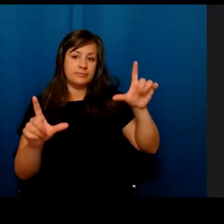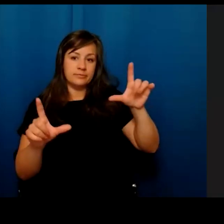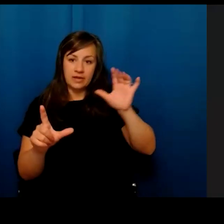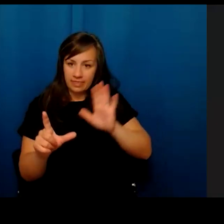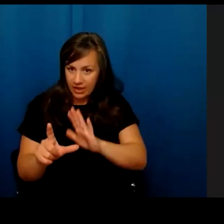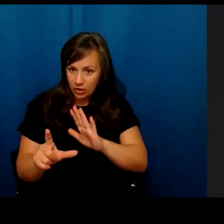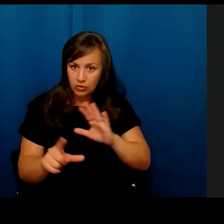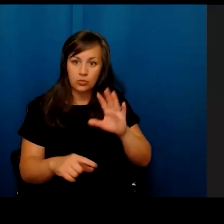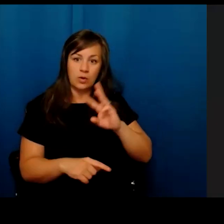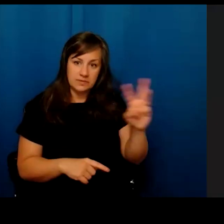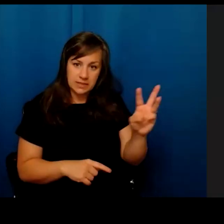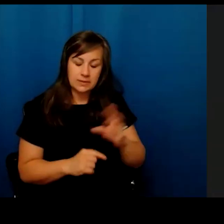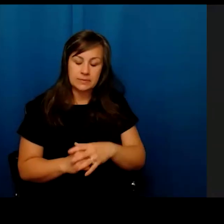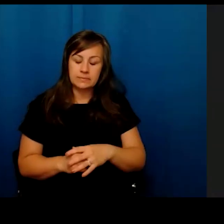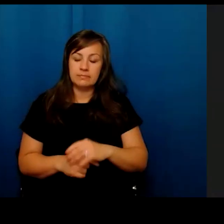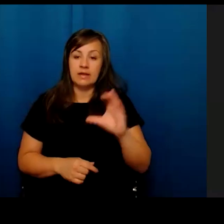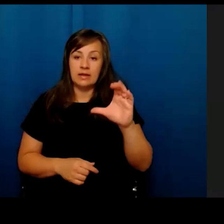exams, you would go to the website.